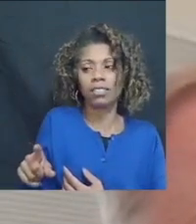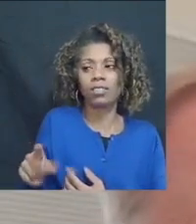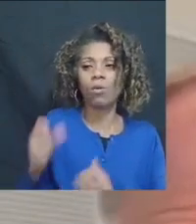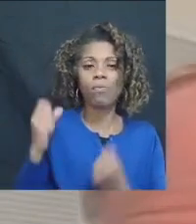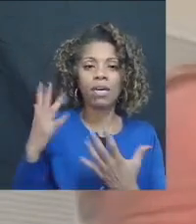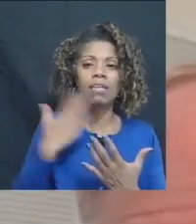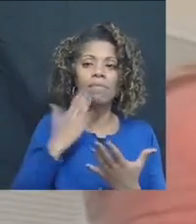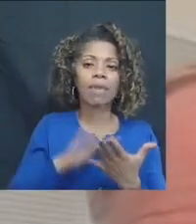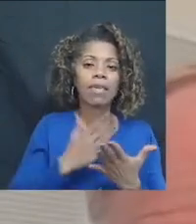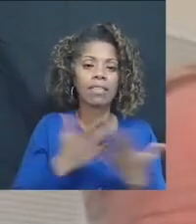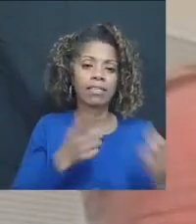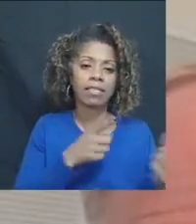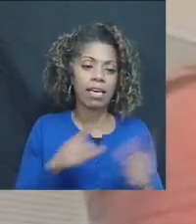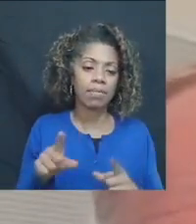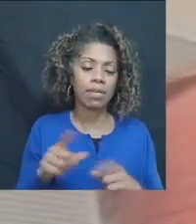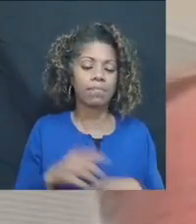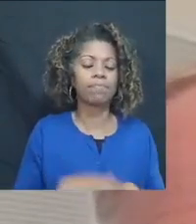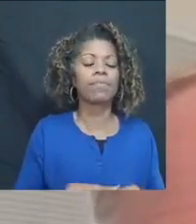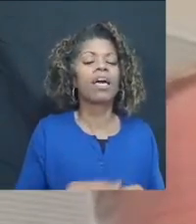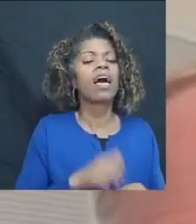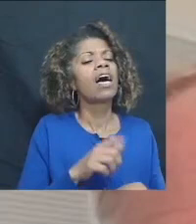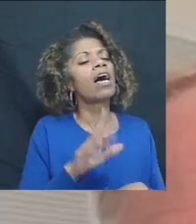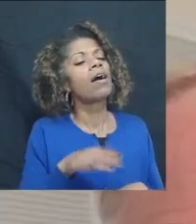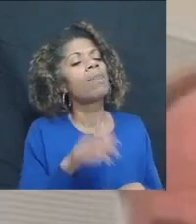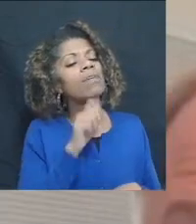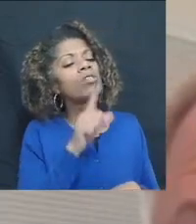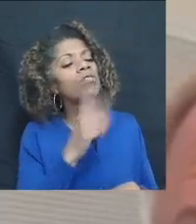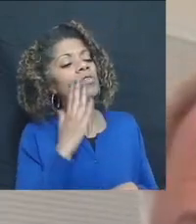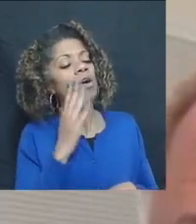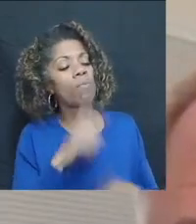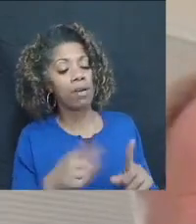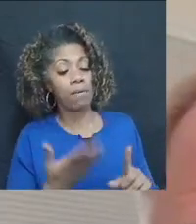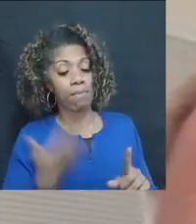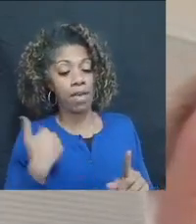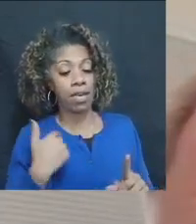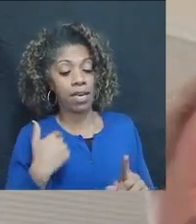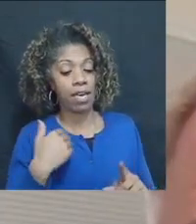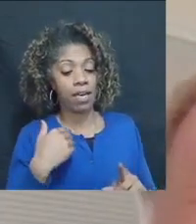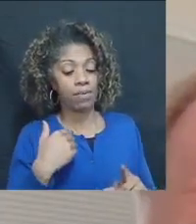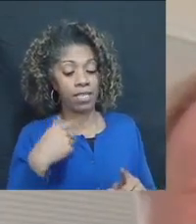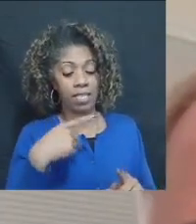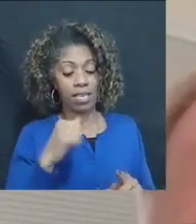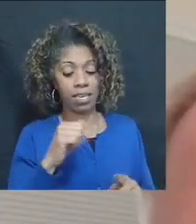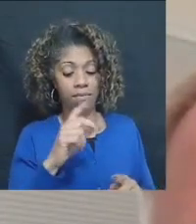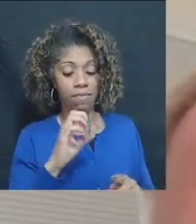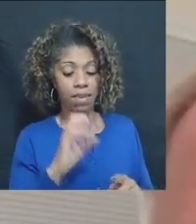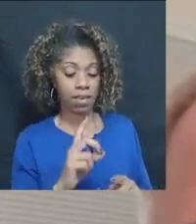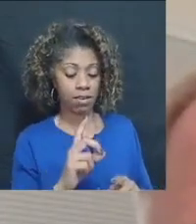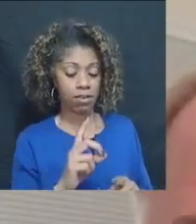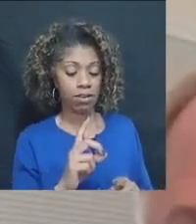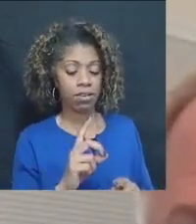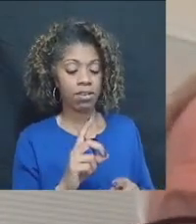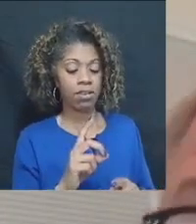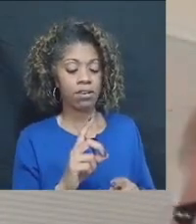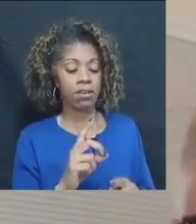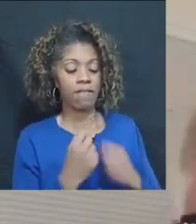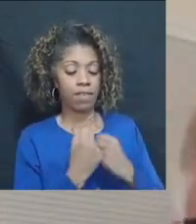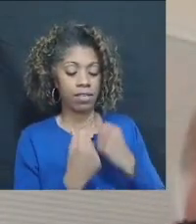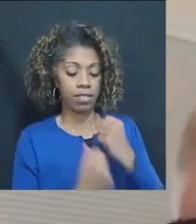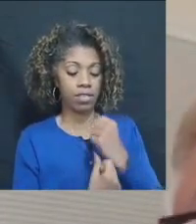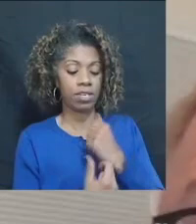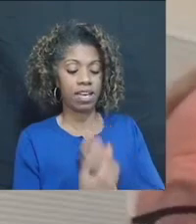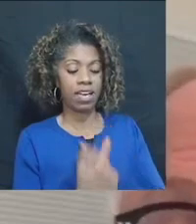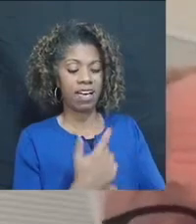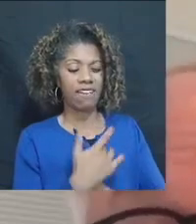after I was at the Packard Foundation, I chose to go and work for GMMB, a communications firm, was I felt there was not enough